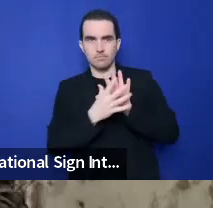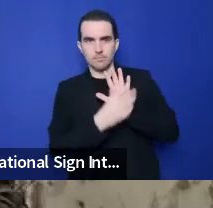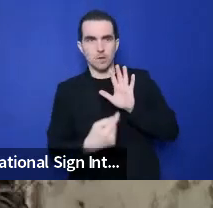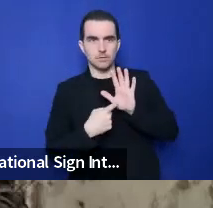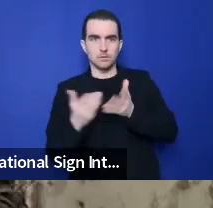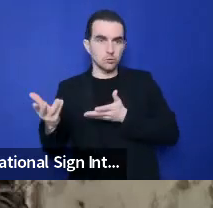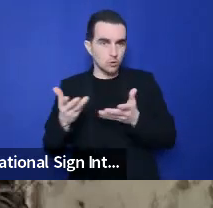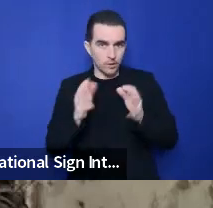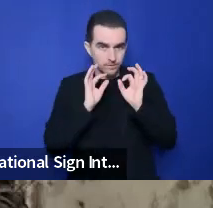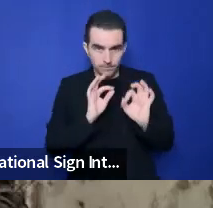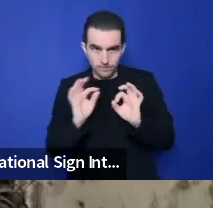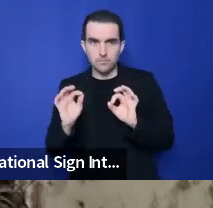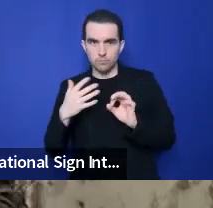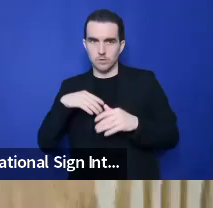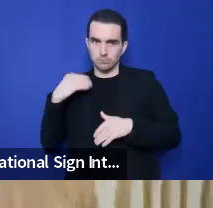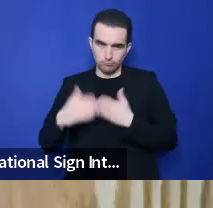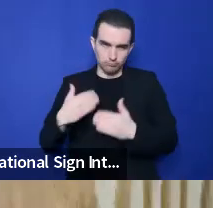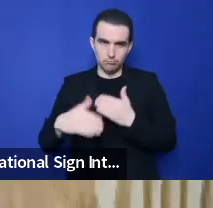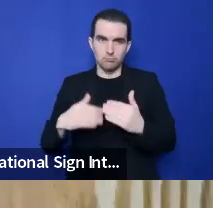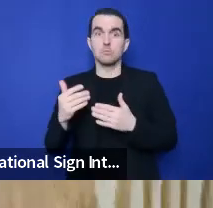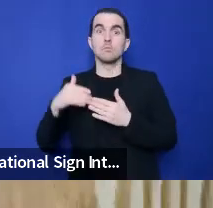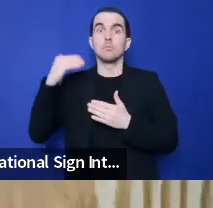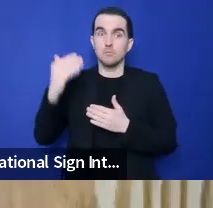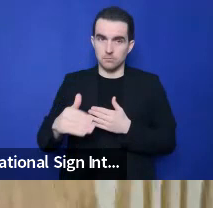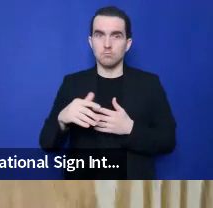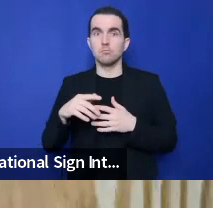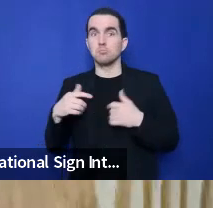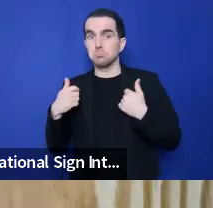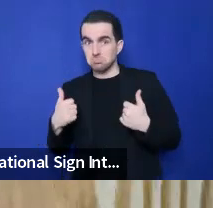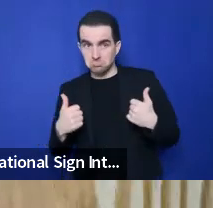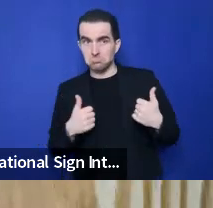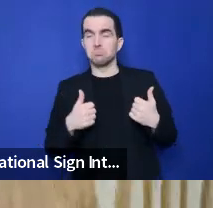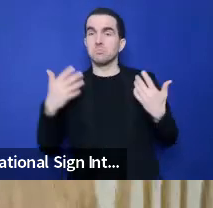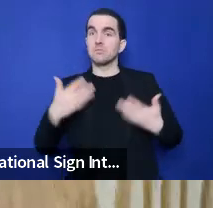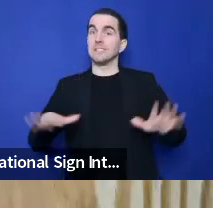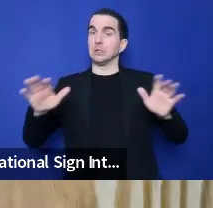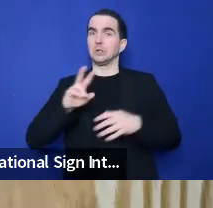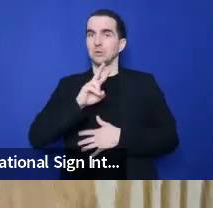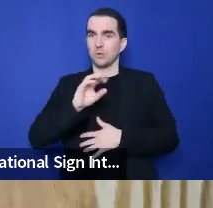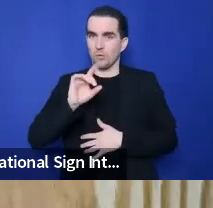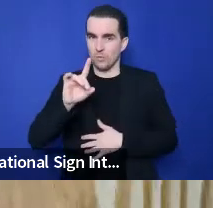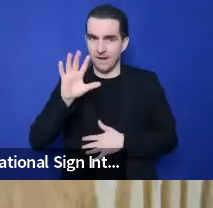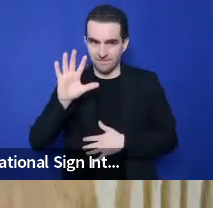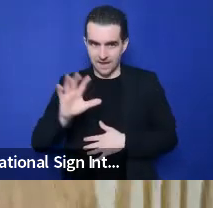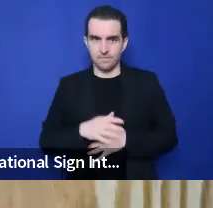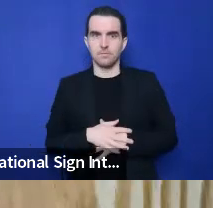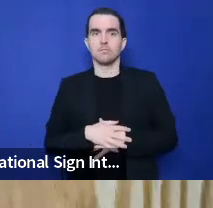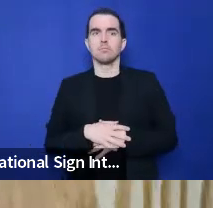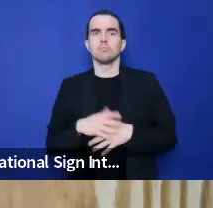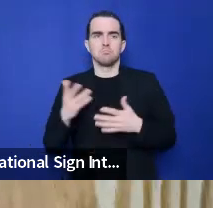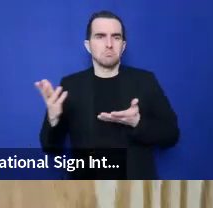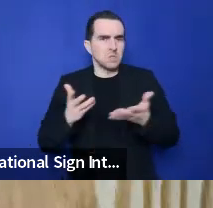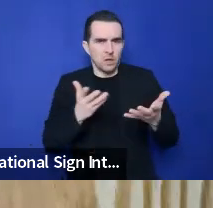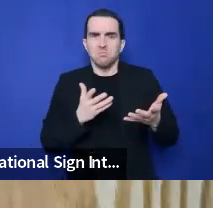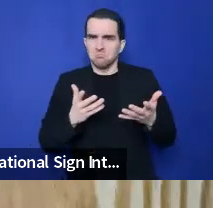next slide, please. Building on the lessons learned and to ensure continuum of care, the government also embarked